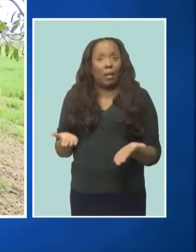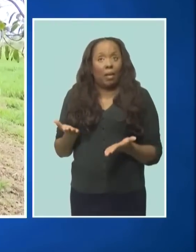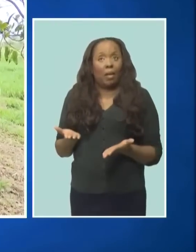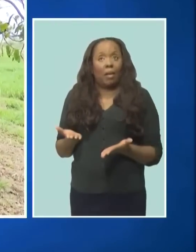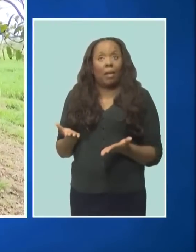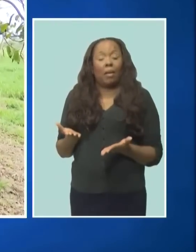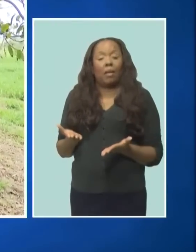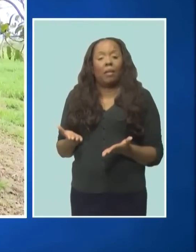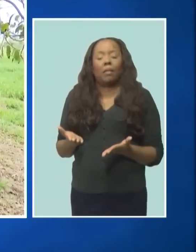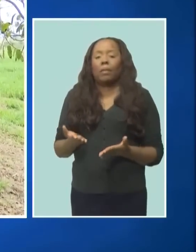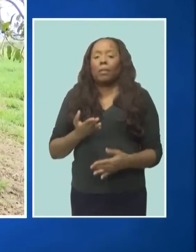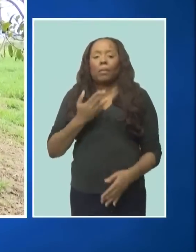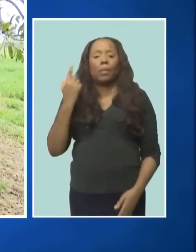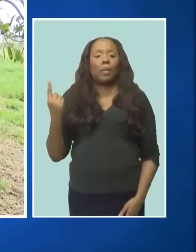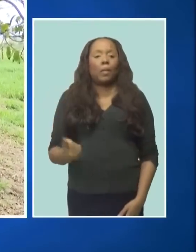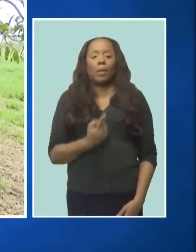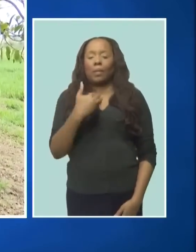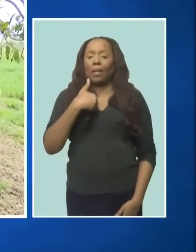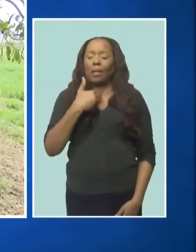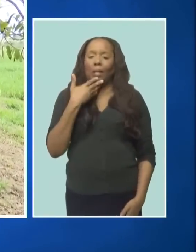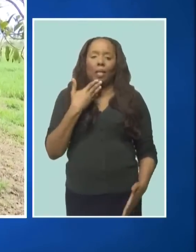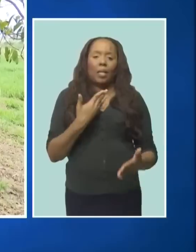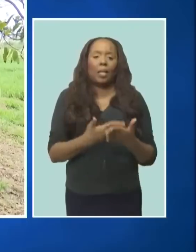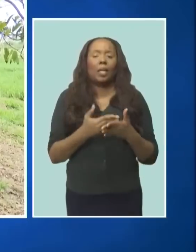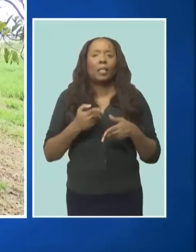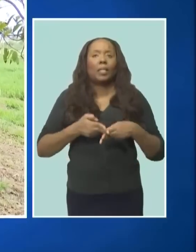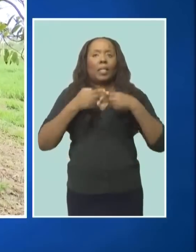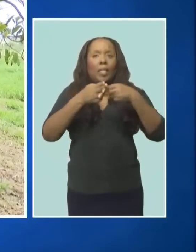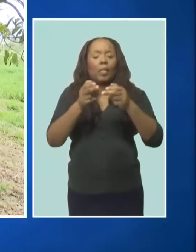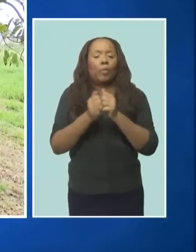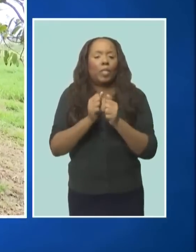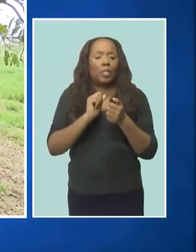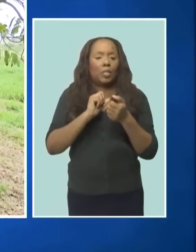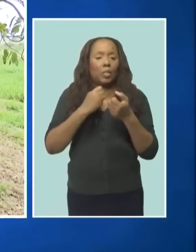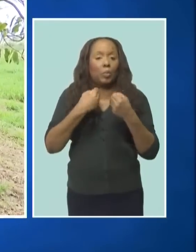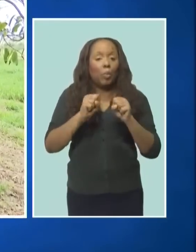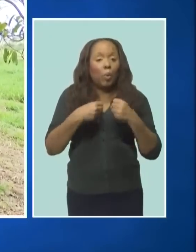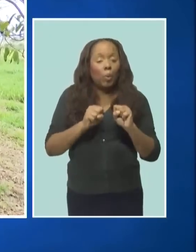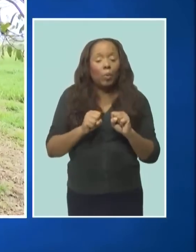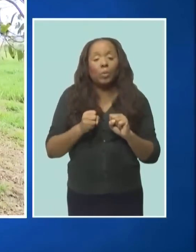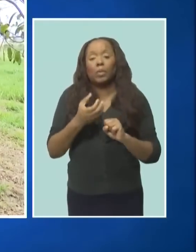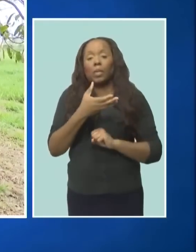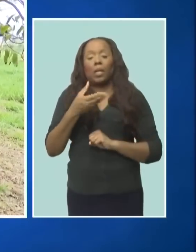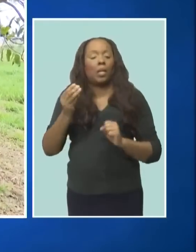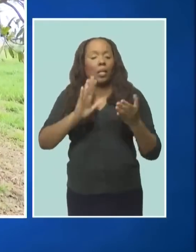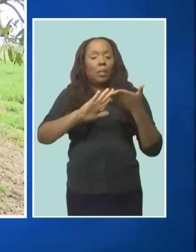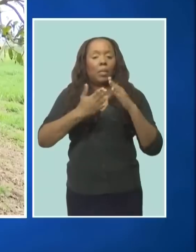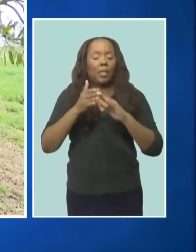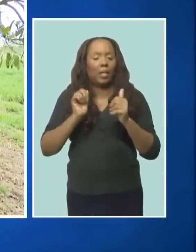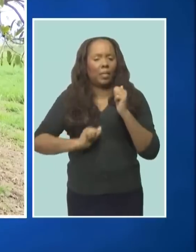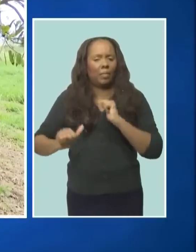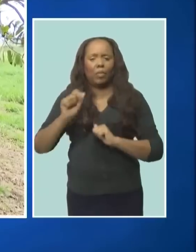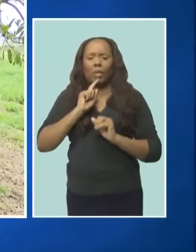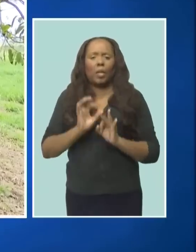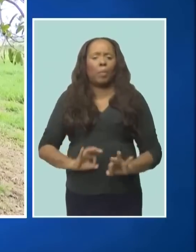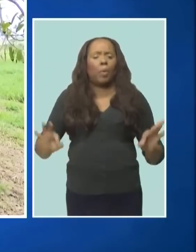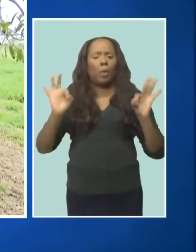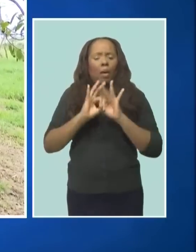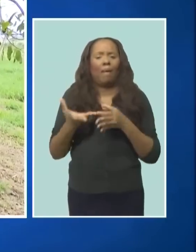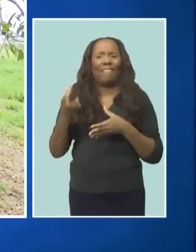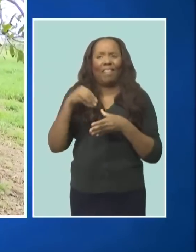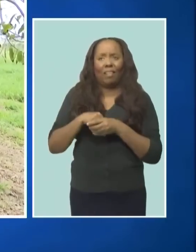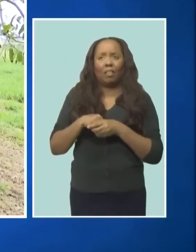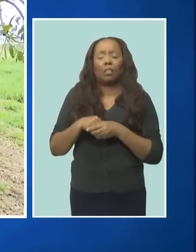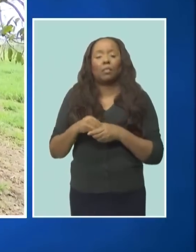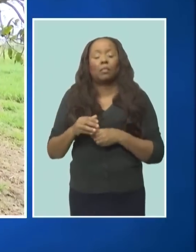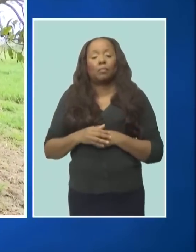a good reputation of being involved in sports and community activities, so it's really important for us to be a part of this. As you may know, the